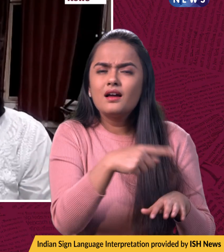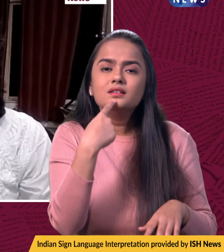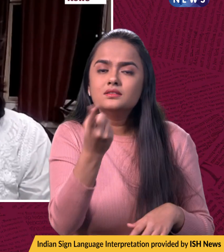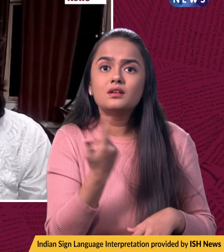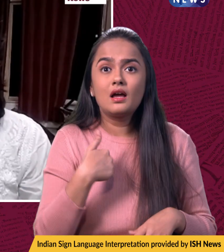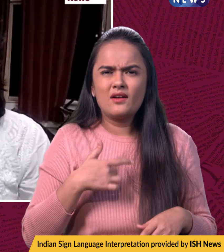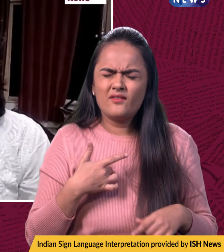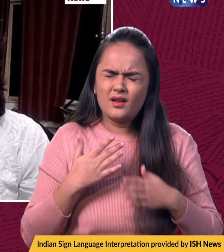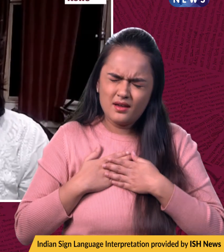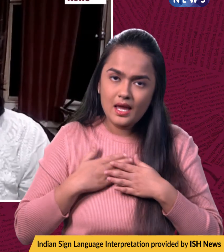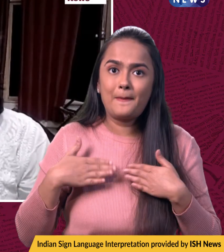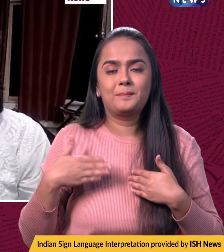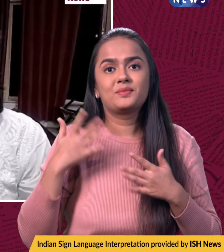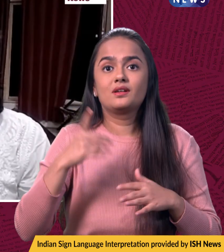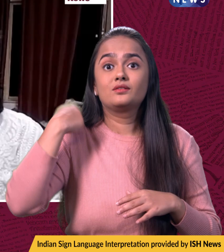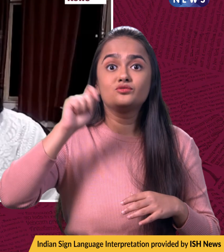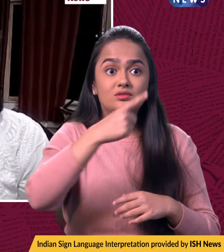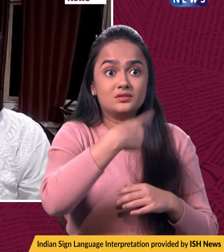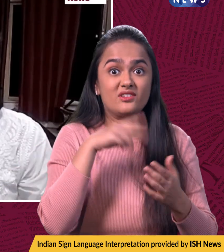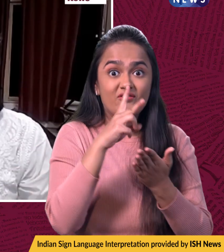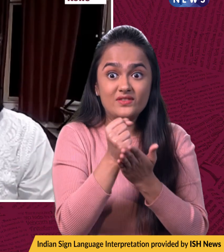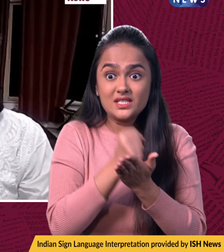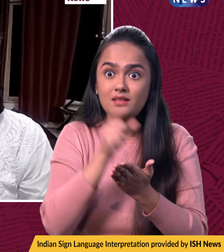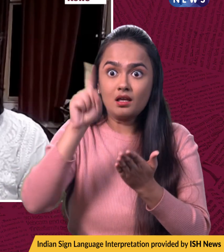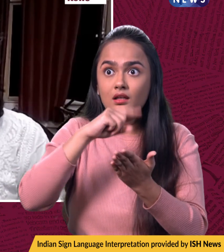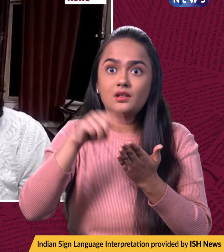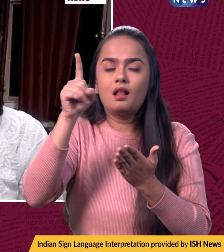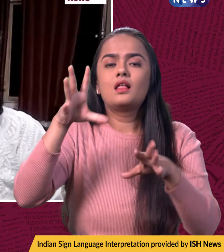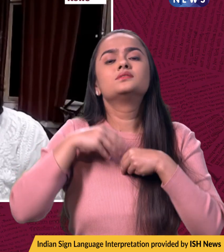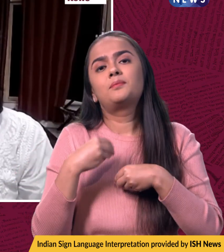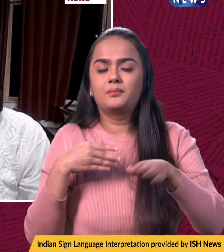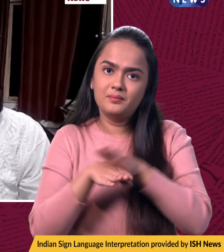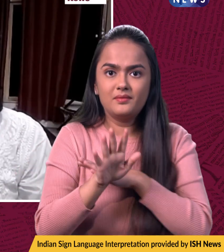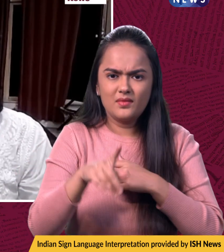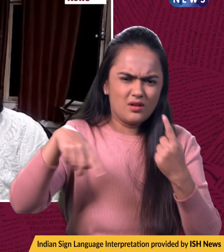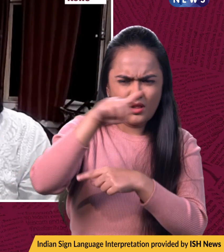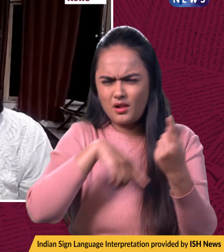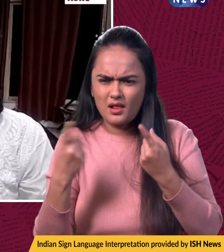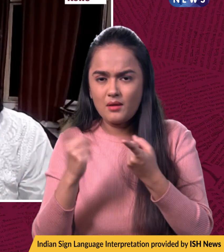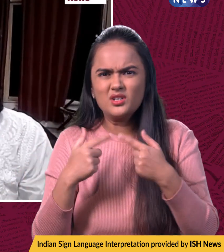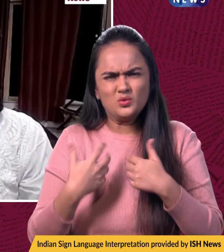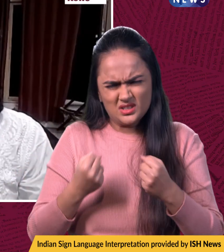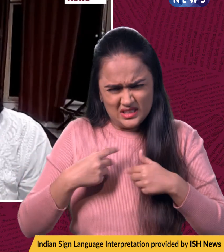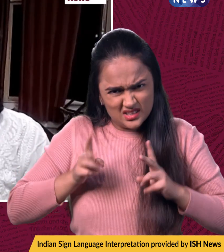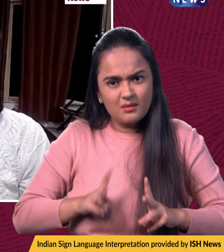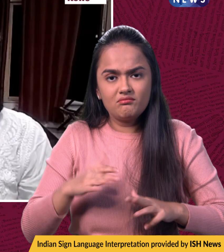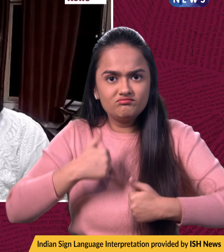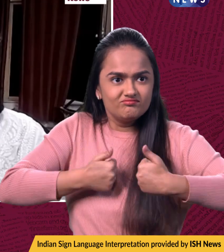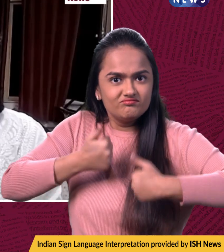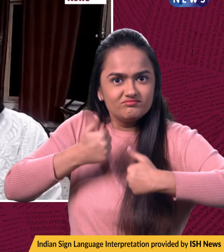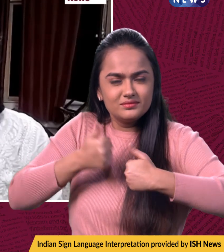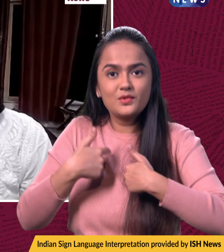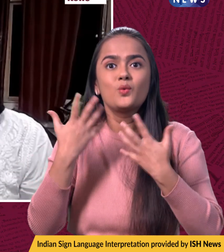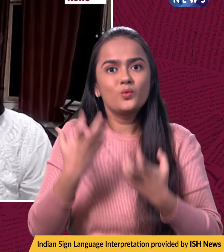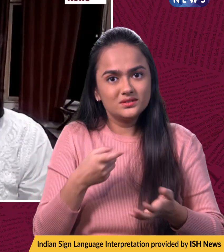quote, "I'm pleased and grateful that the judge overturned my visa cancellation. Despite all that has happened, I want to stay and try and